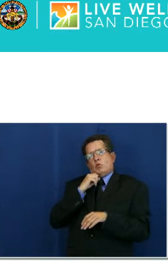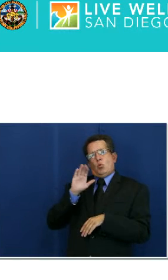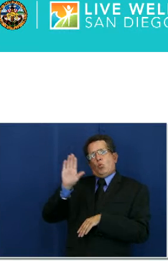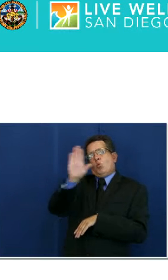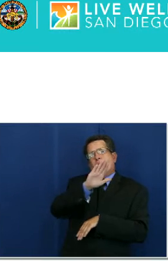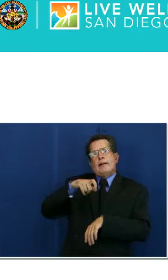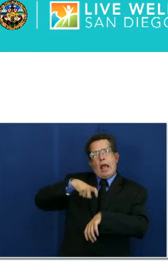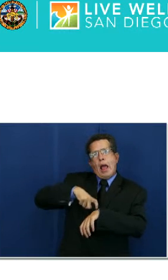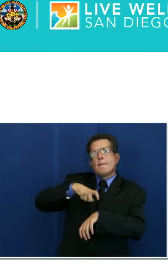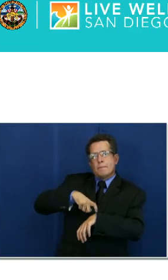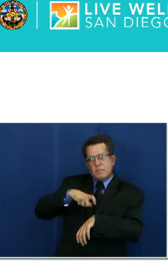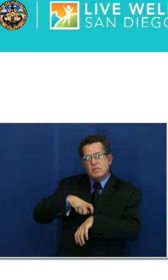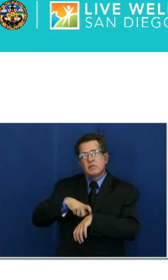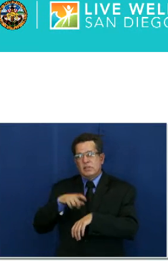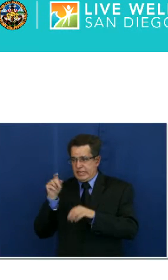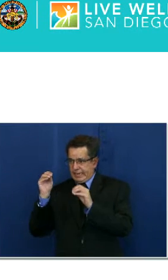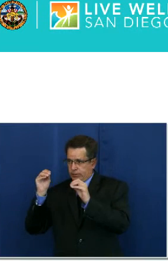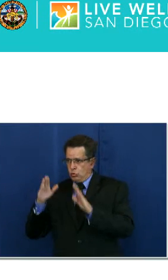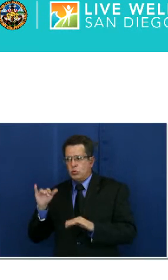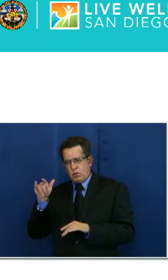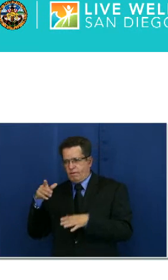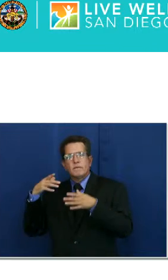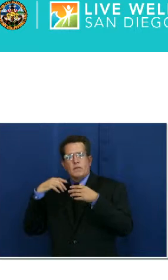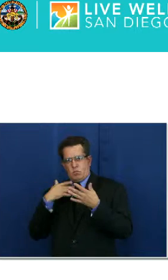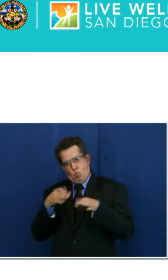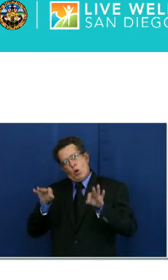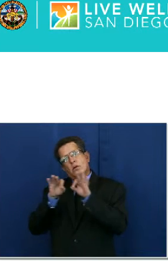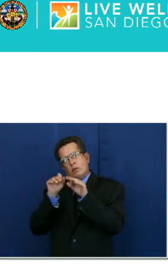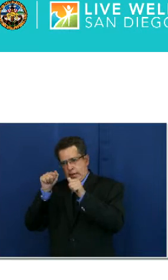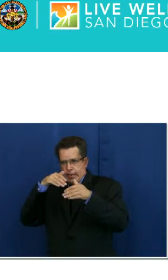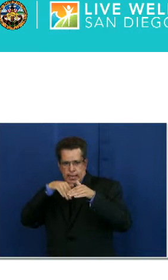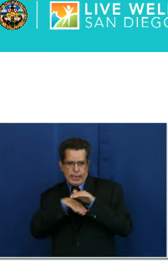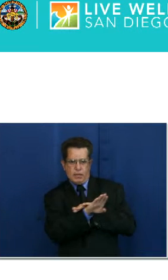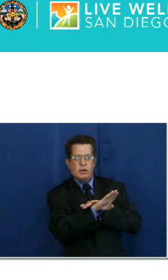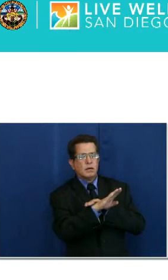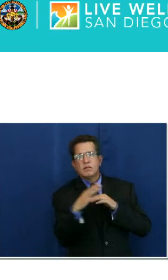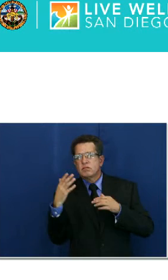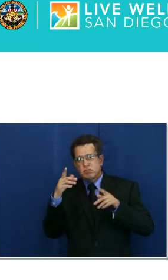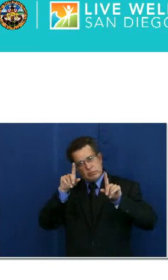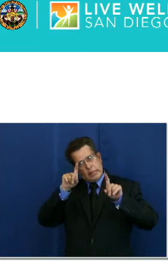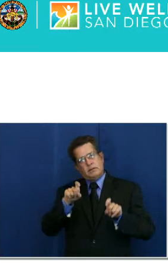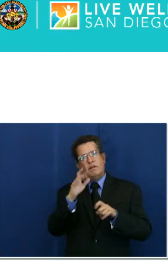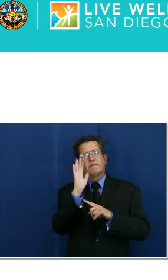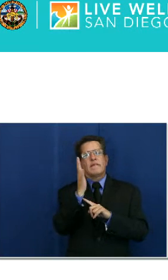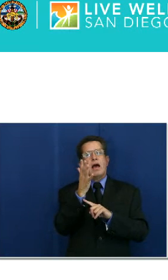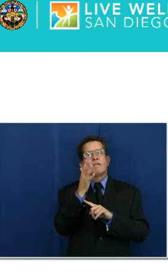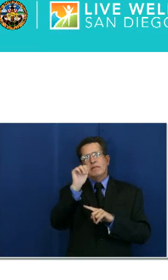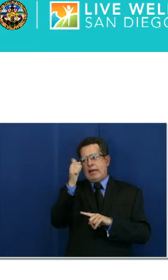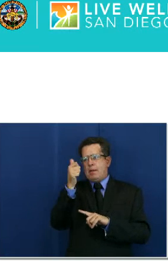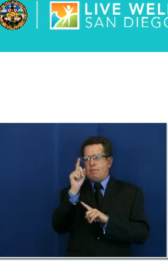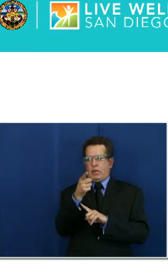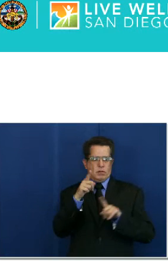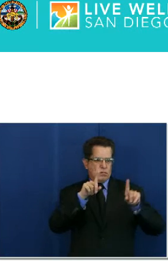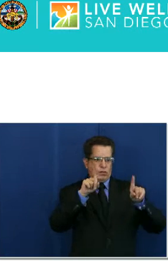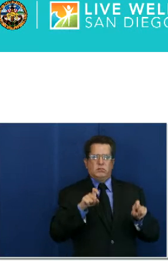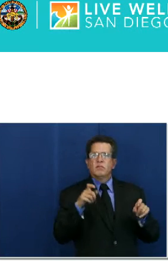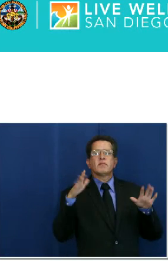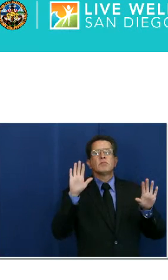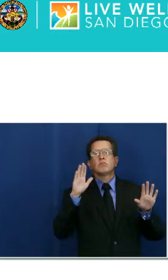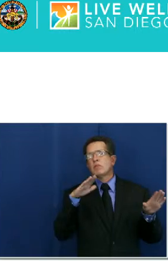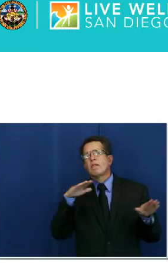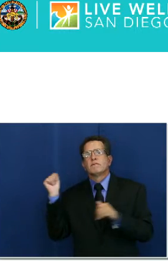sure people, as in all of our sites, are in and out right now within 5-10 minutes of coming to our sites. Also, the